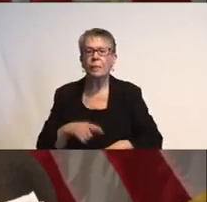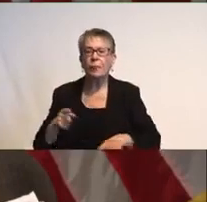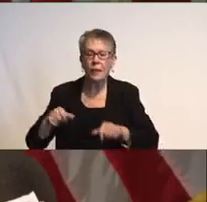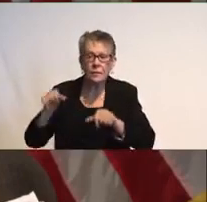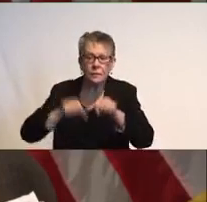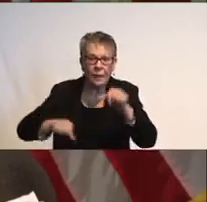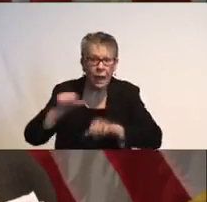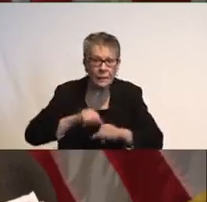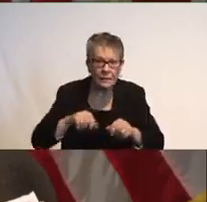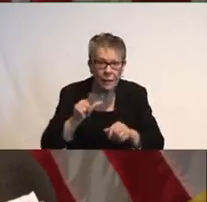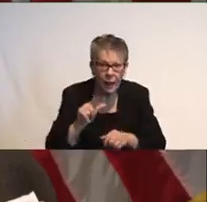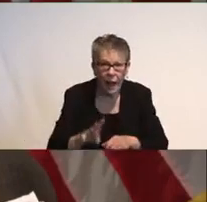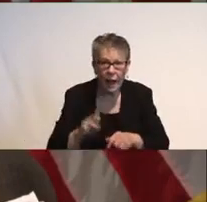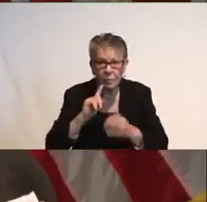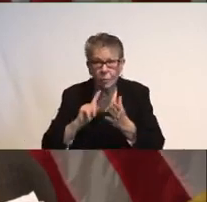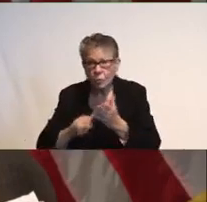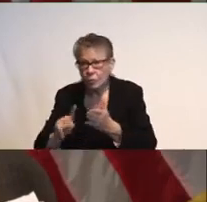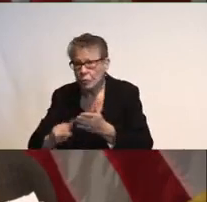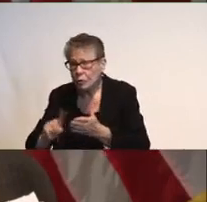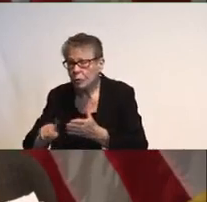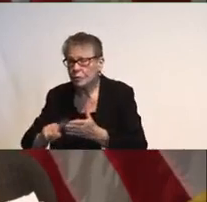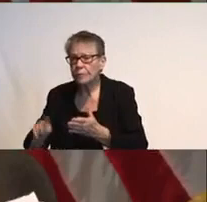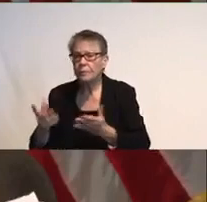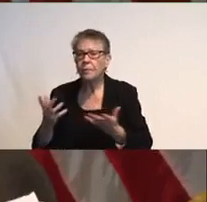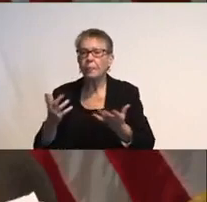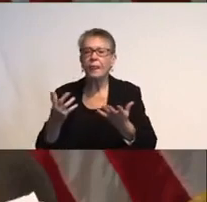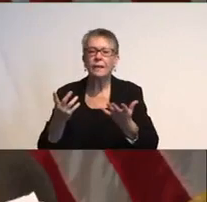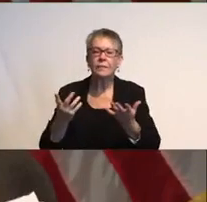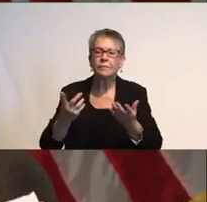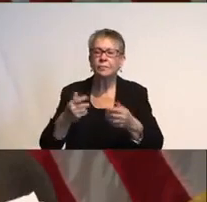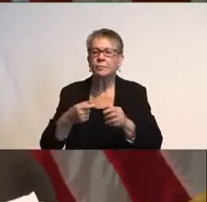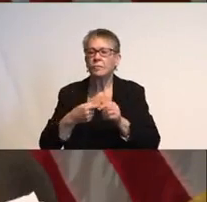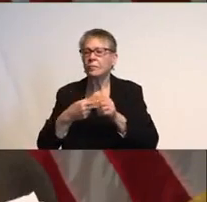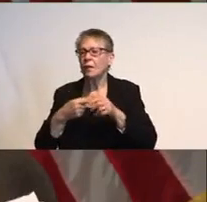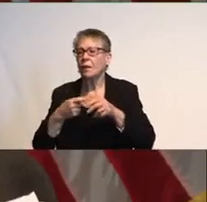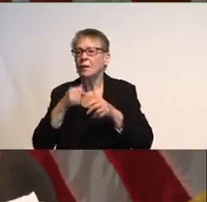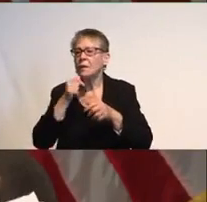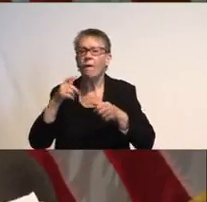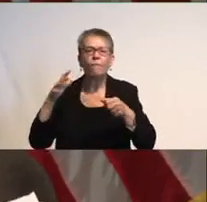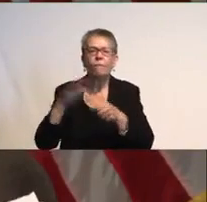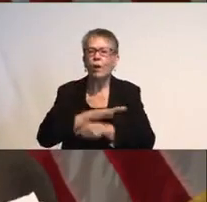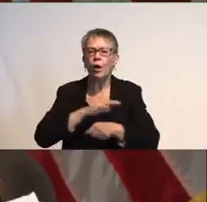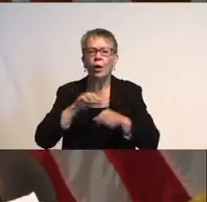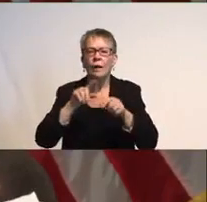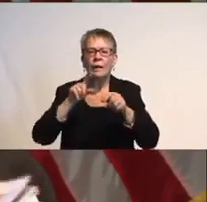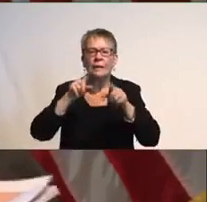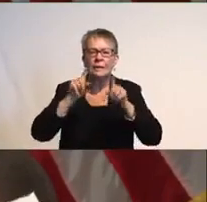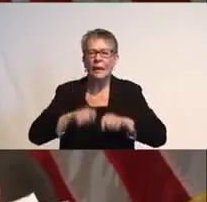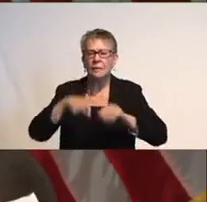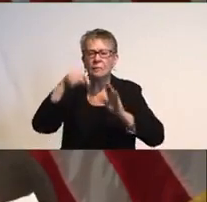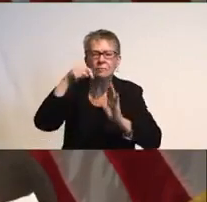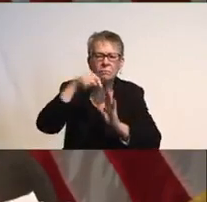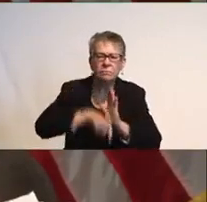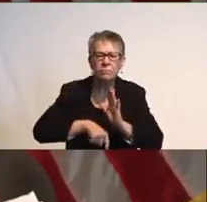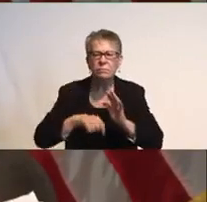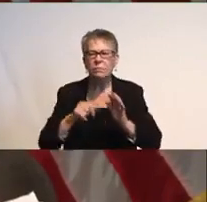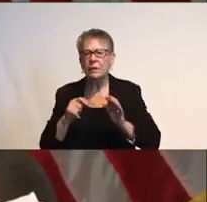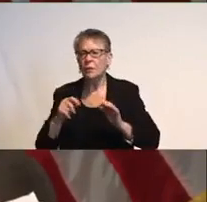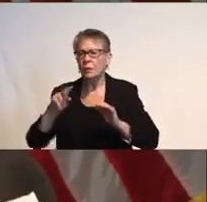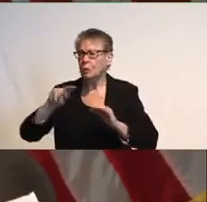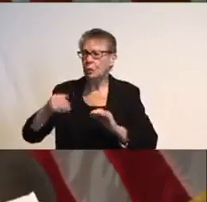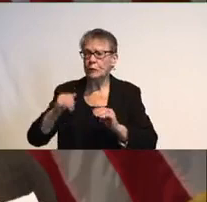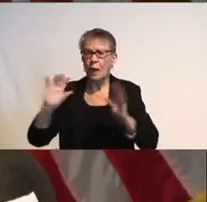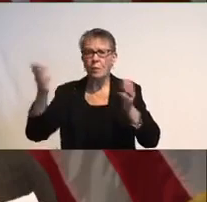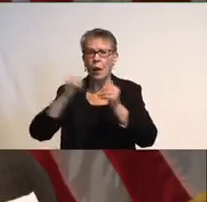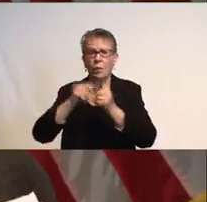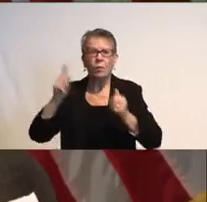is presumptive. It doesn't mean that that's necessarily going to be the case. We also know from a national perspective